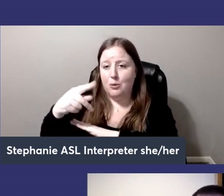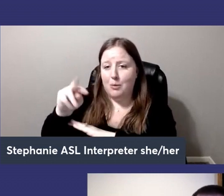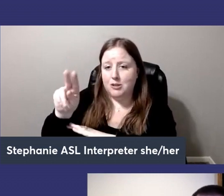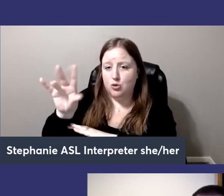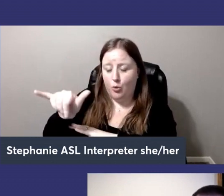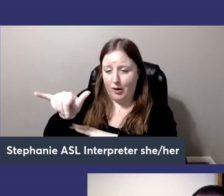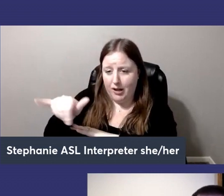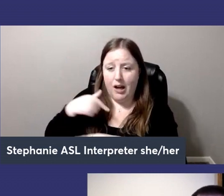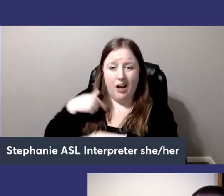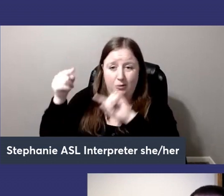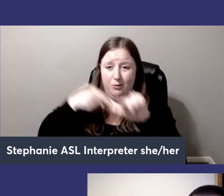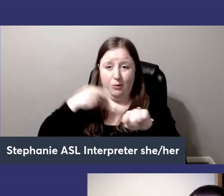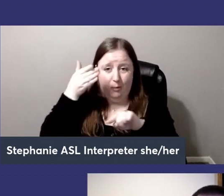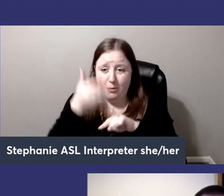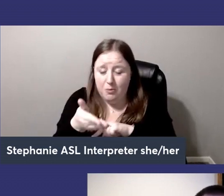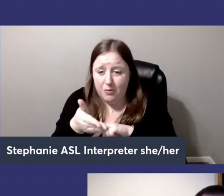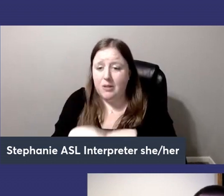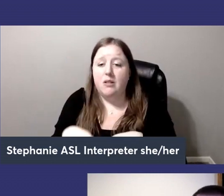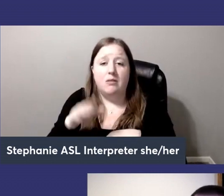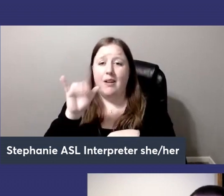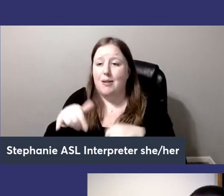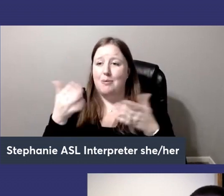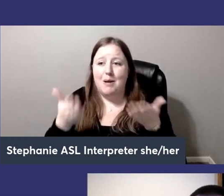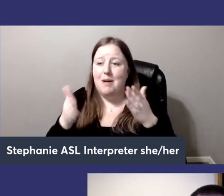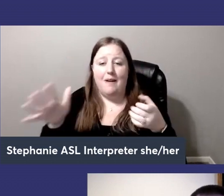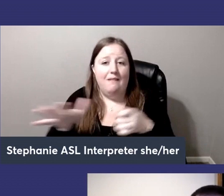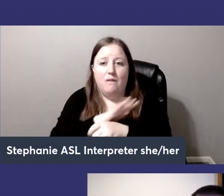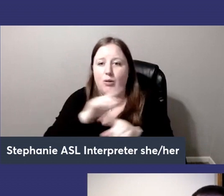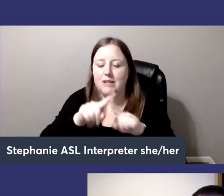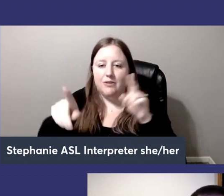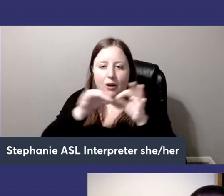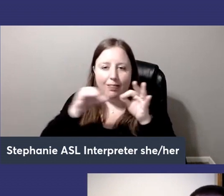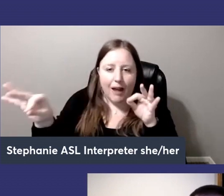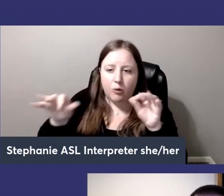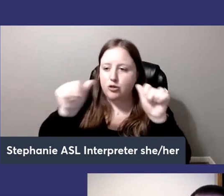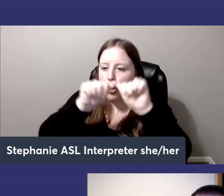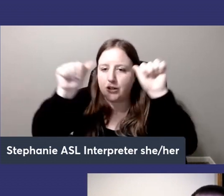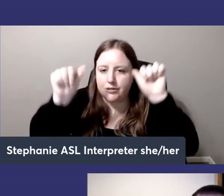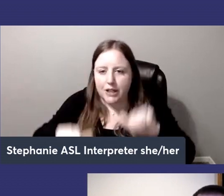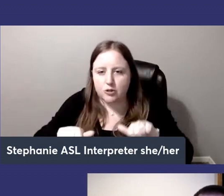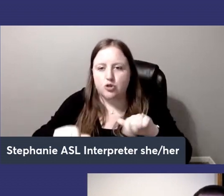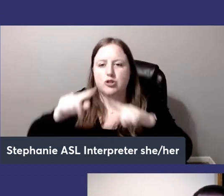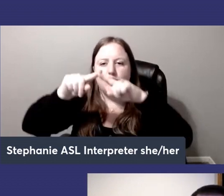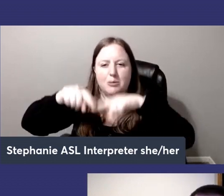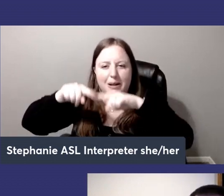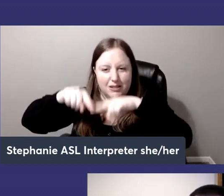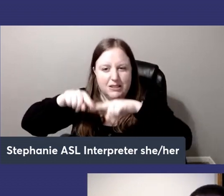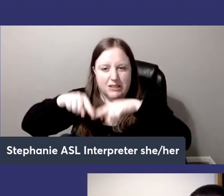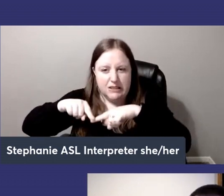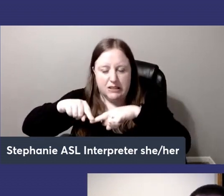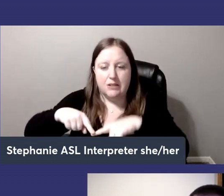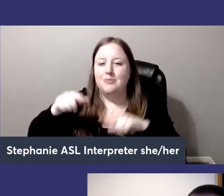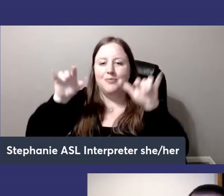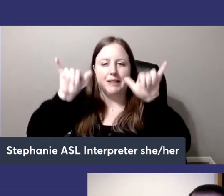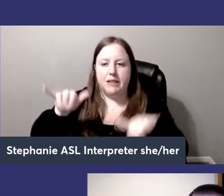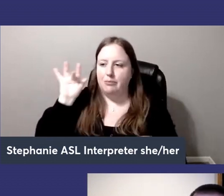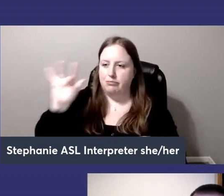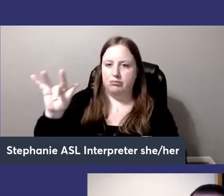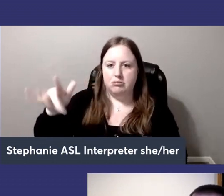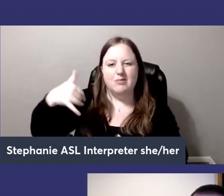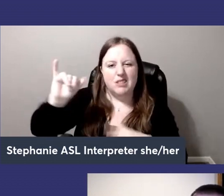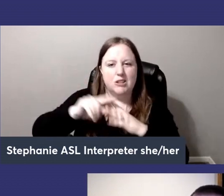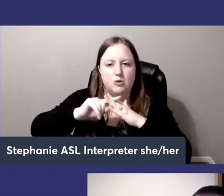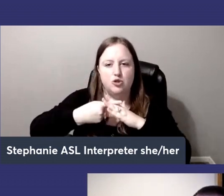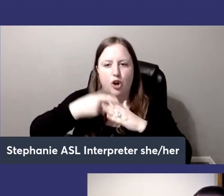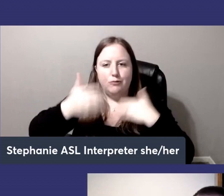that repository. If it could be a totally different language, totally different architecture, totally different dependencies, same button click still gets me started and my